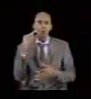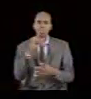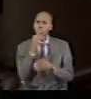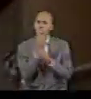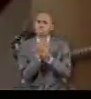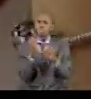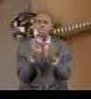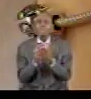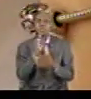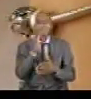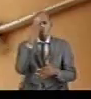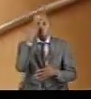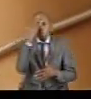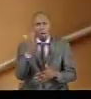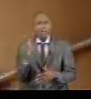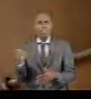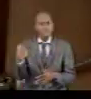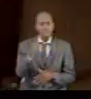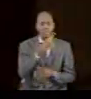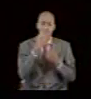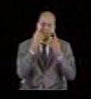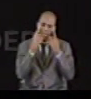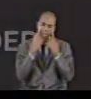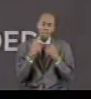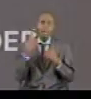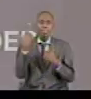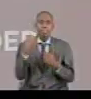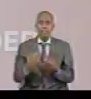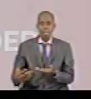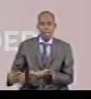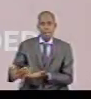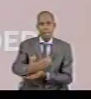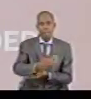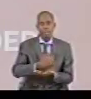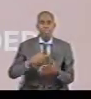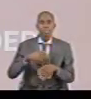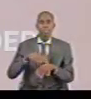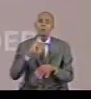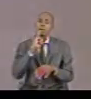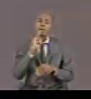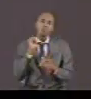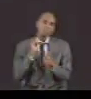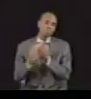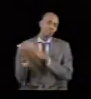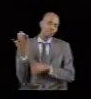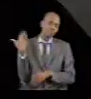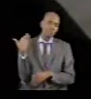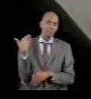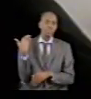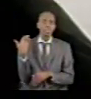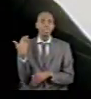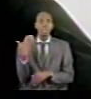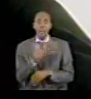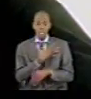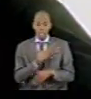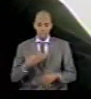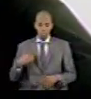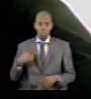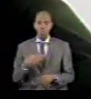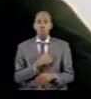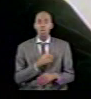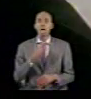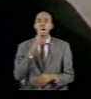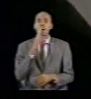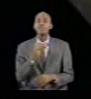cried, the harvest is past. The summer is ended, and we are